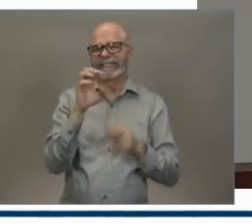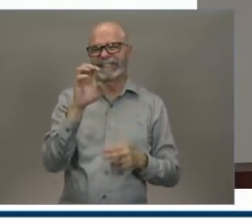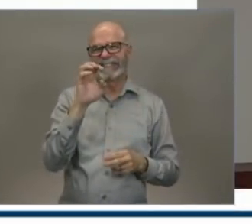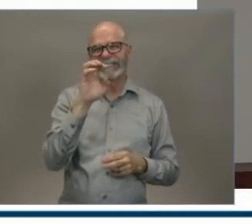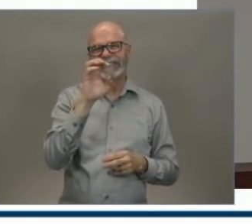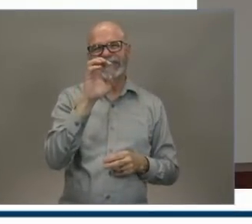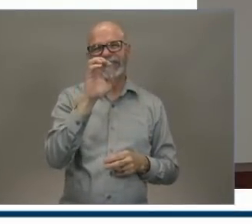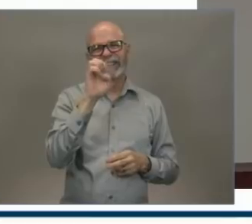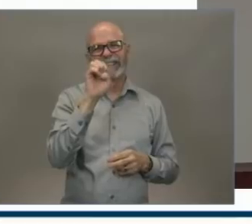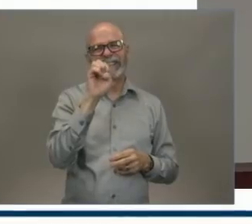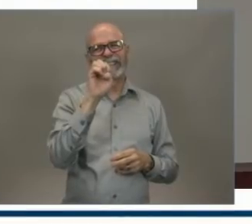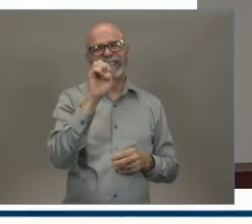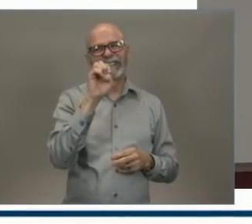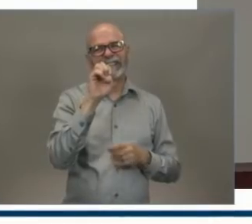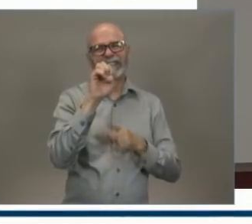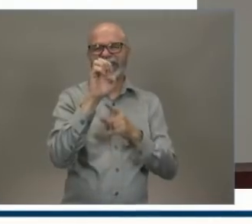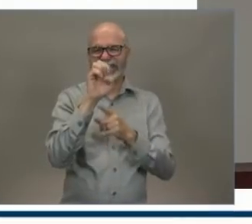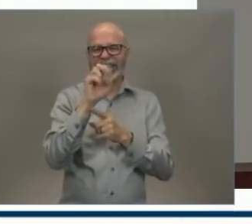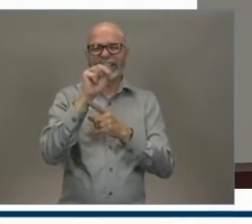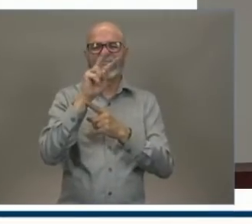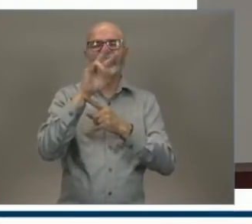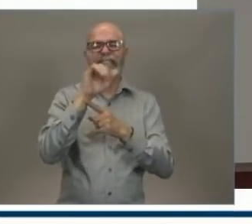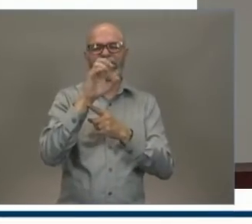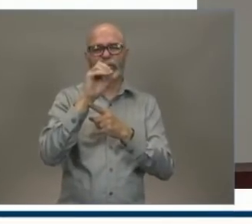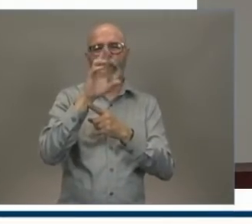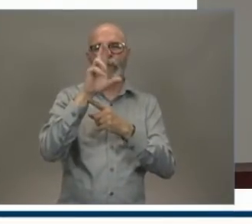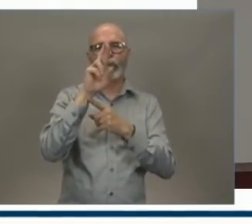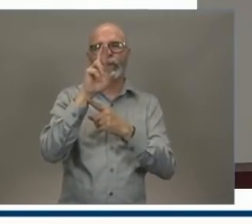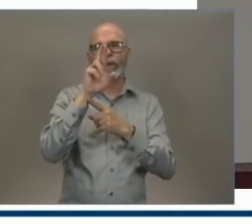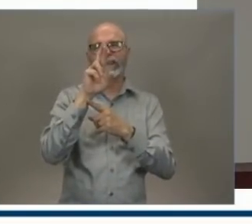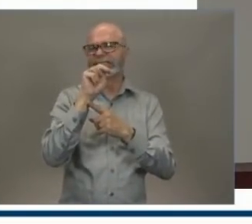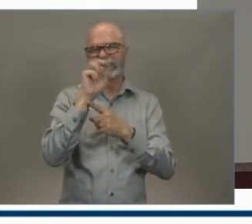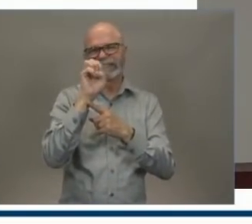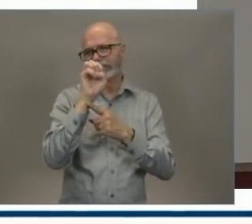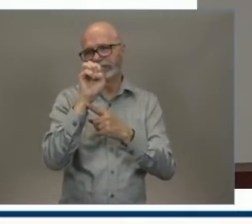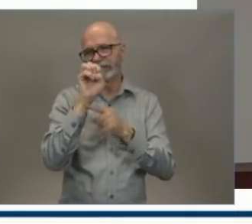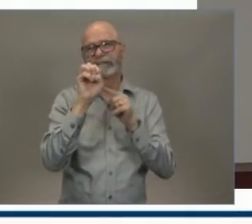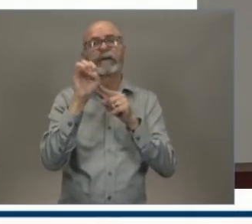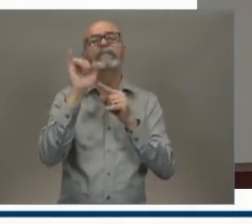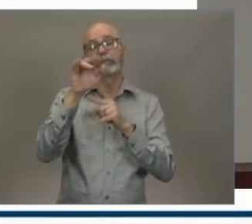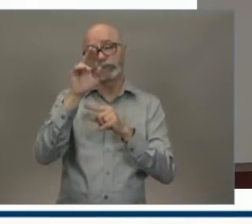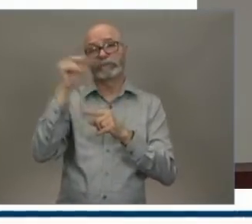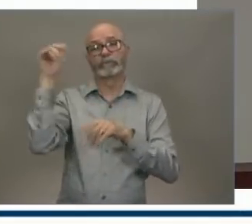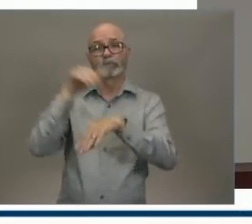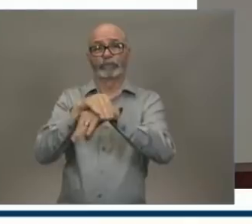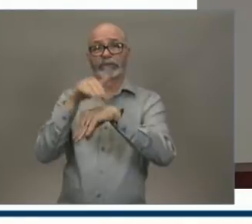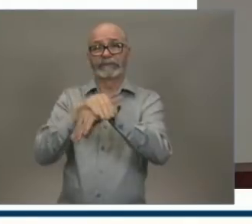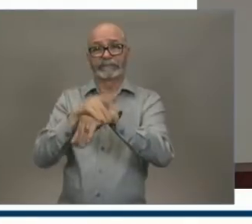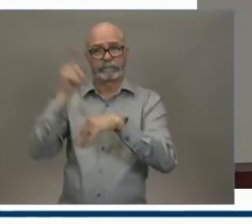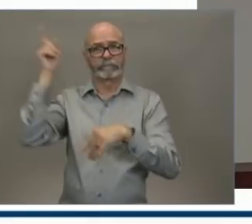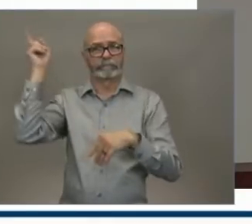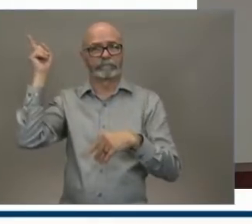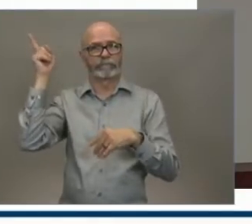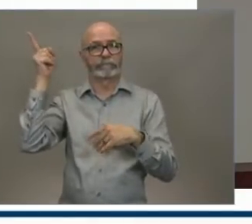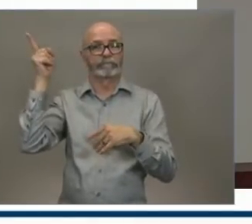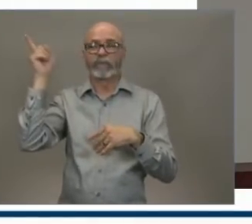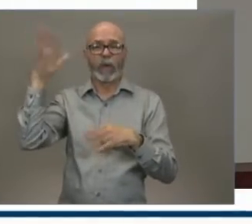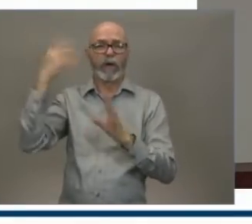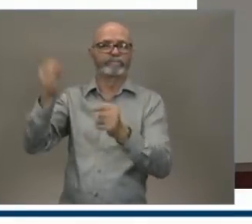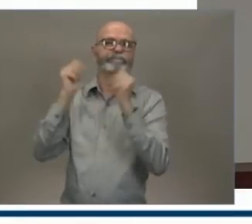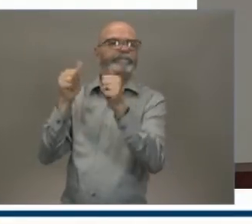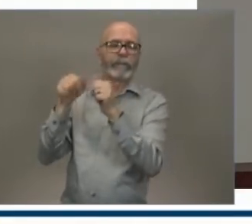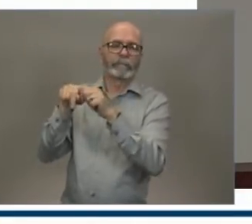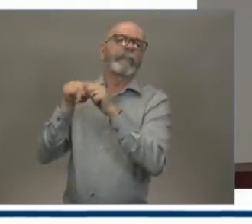That certainly the UK strain may be, emphasize may be more infectious. But I come back to the point